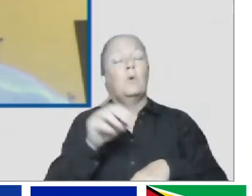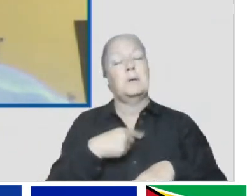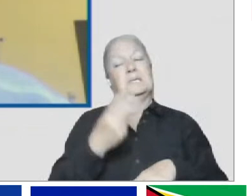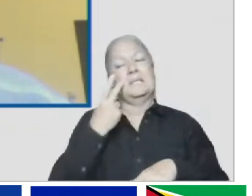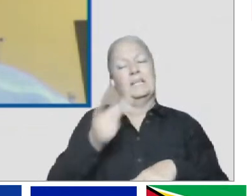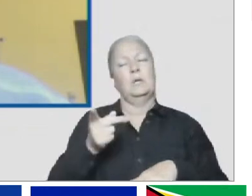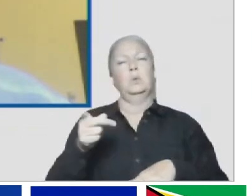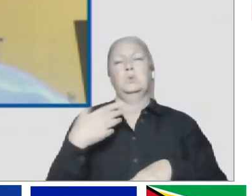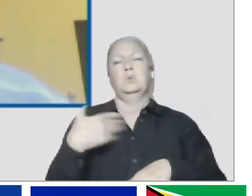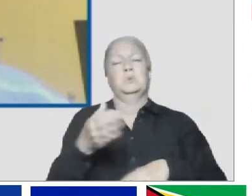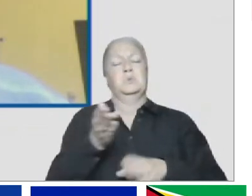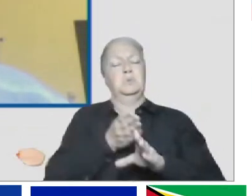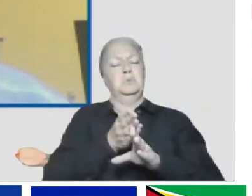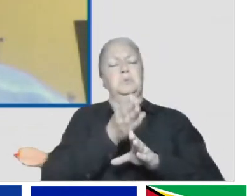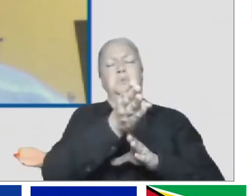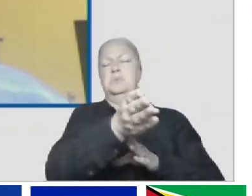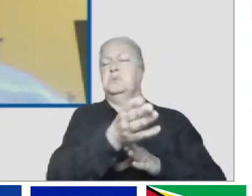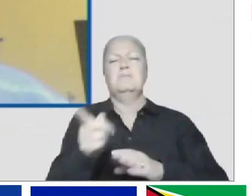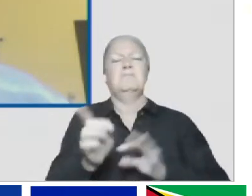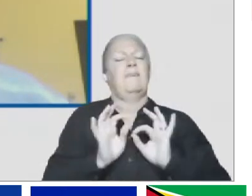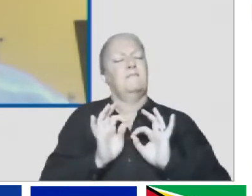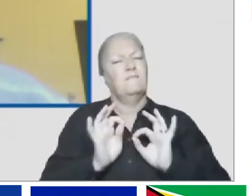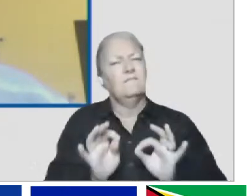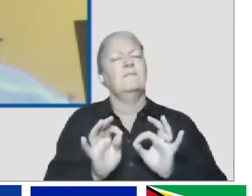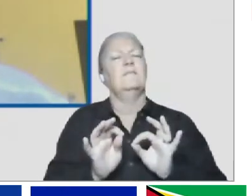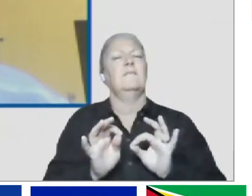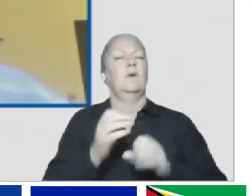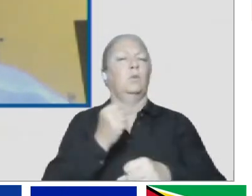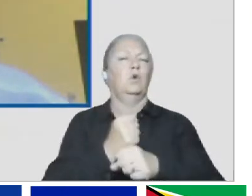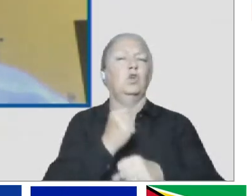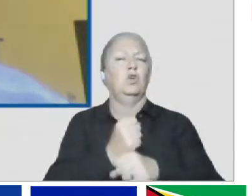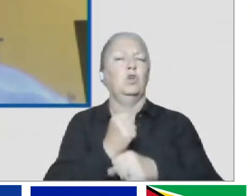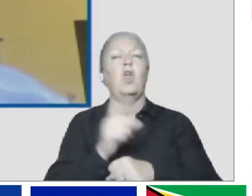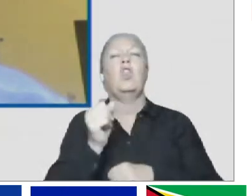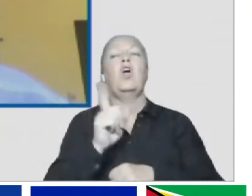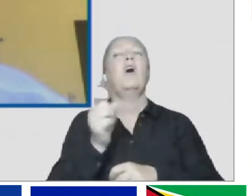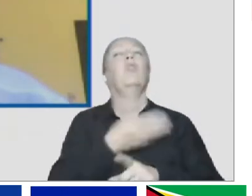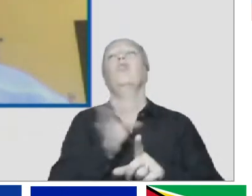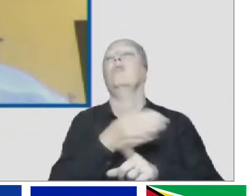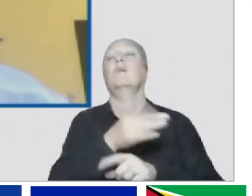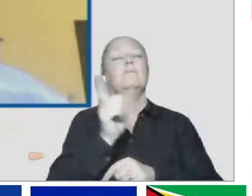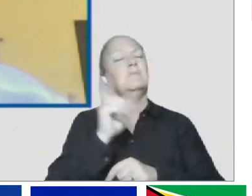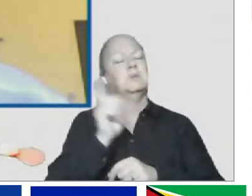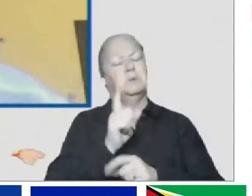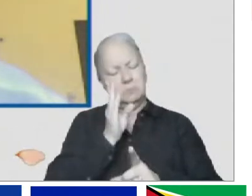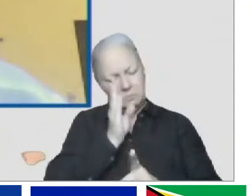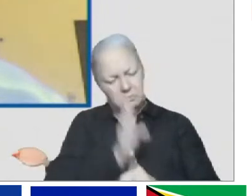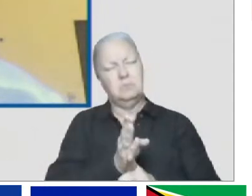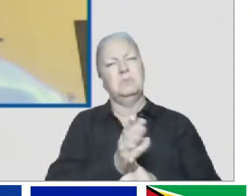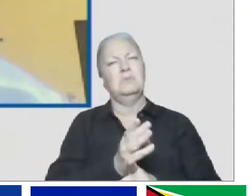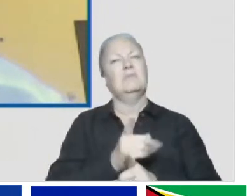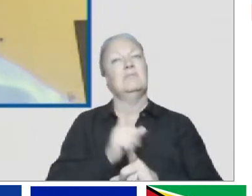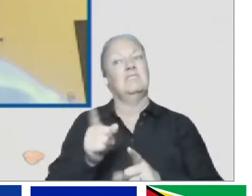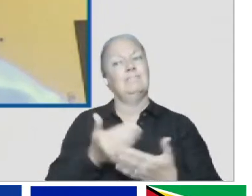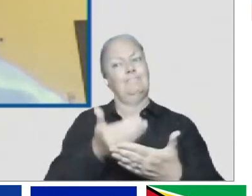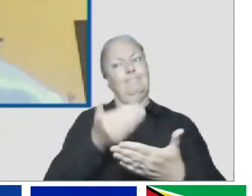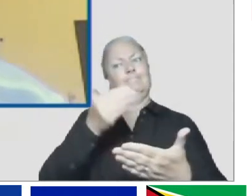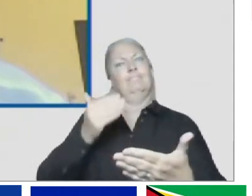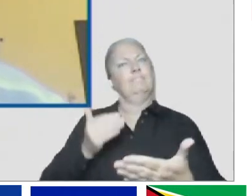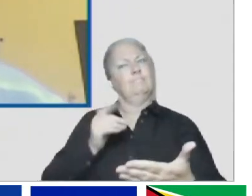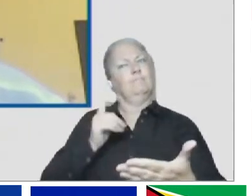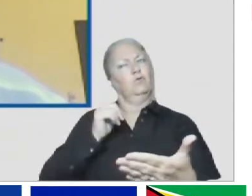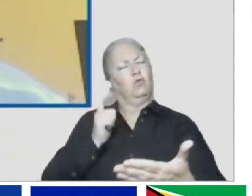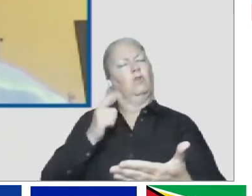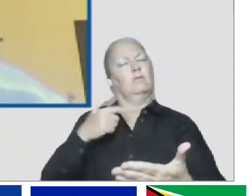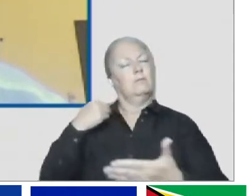the way that the national system dealt with this at the very beginning and later on. So we